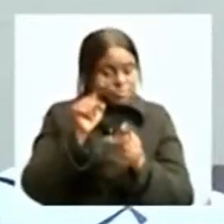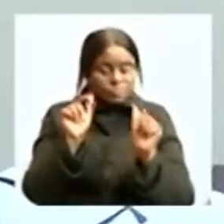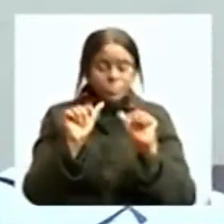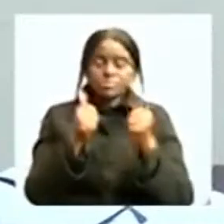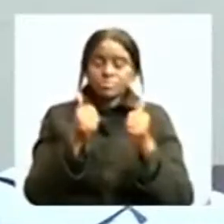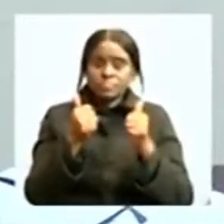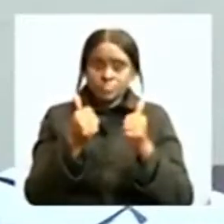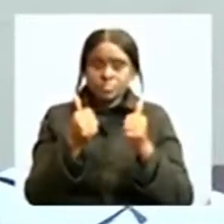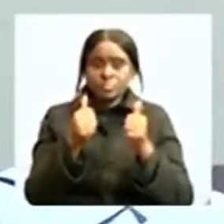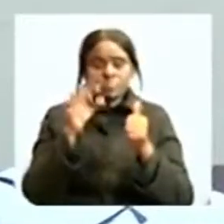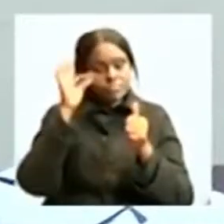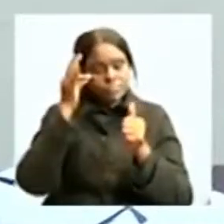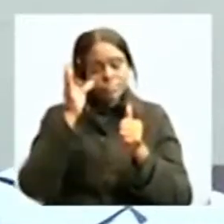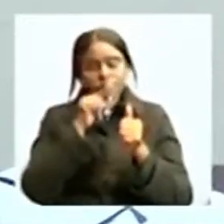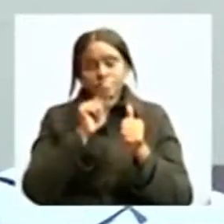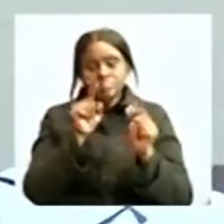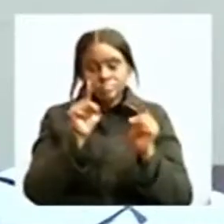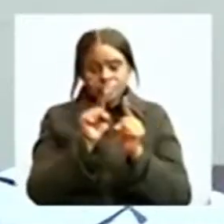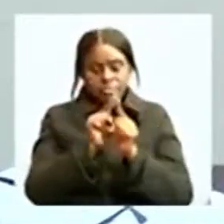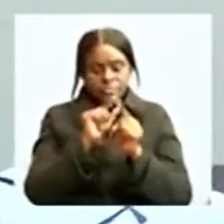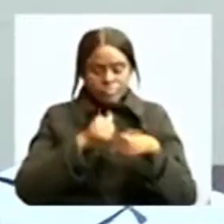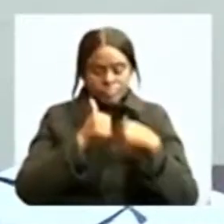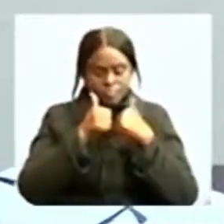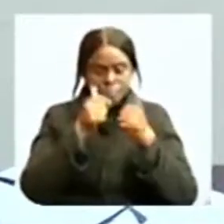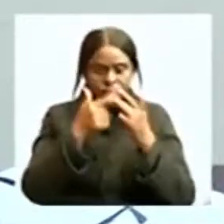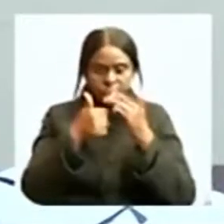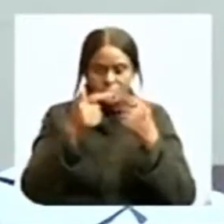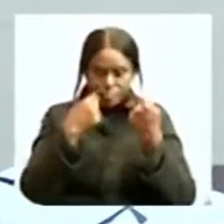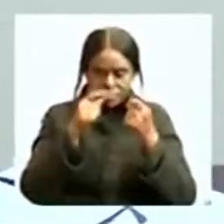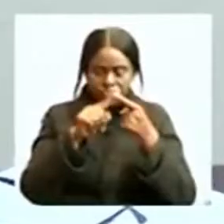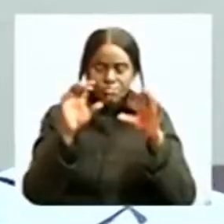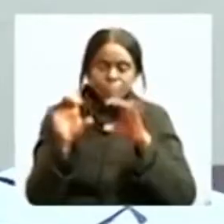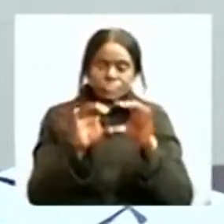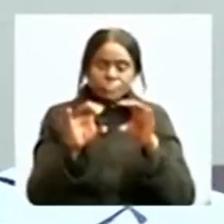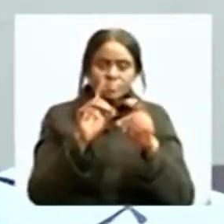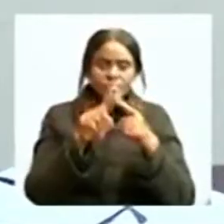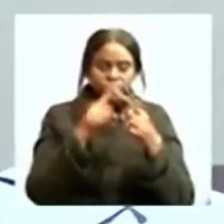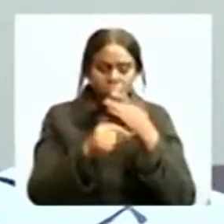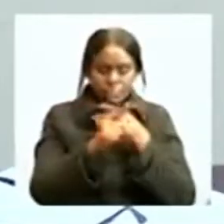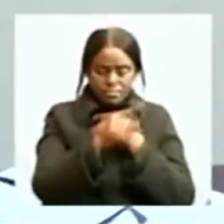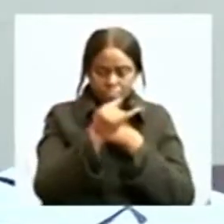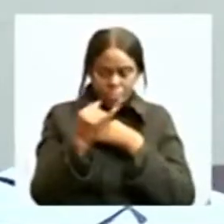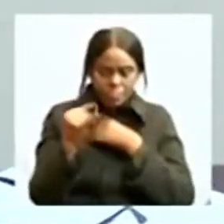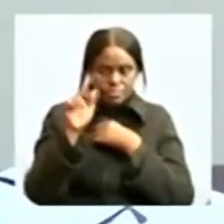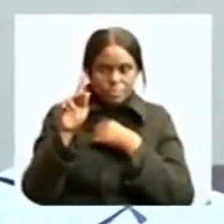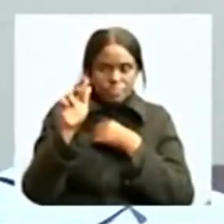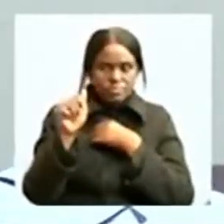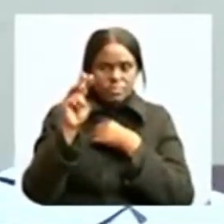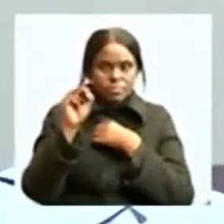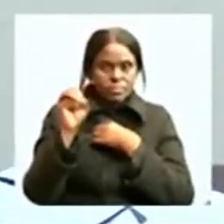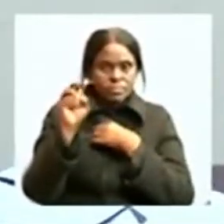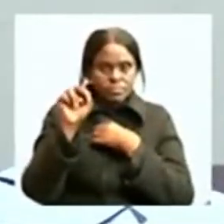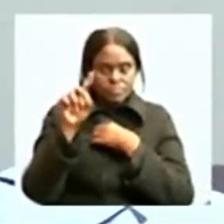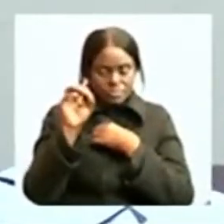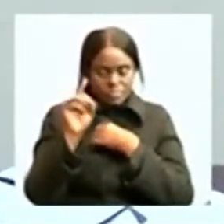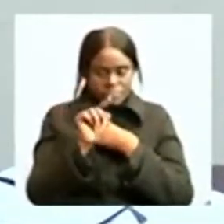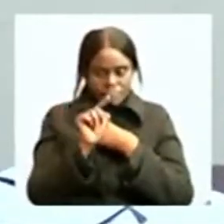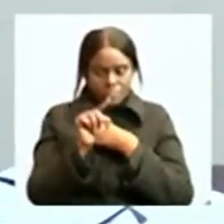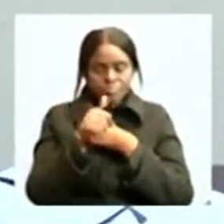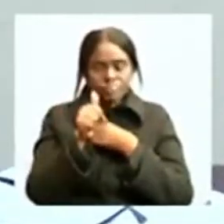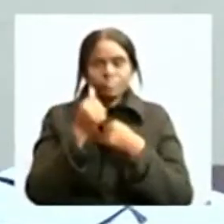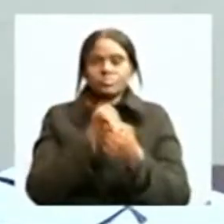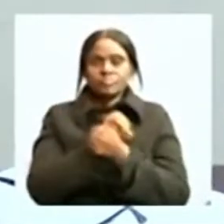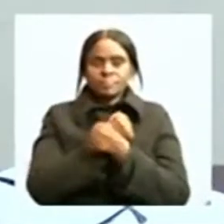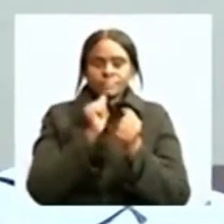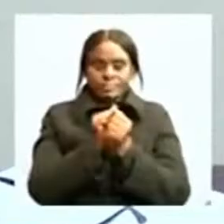well noted, and we follow what you are trying to do. But the issue that Honorable Kamondo, the